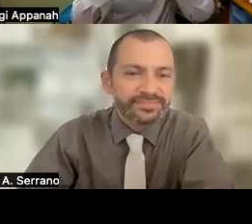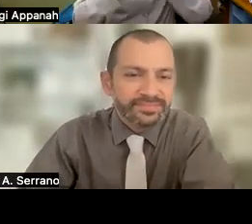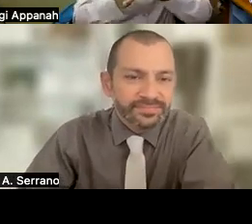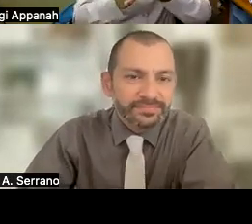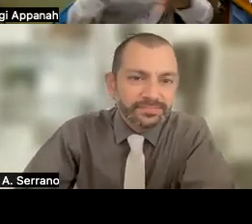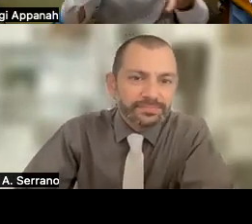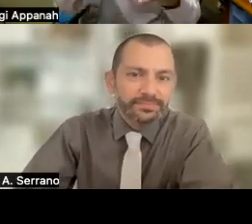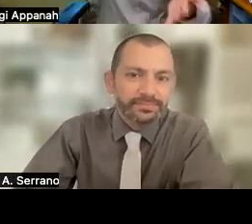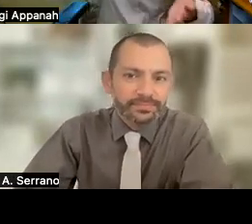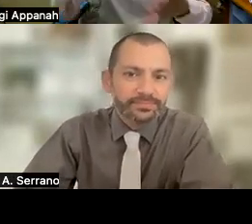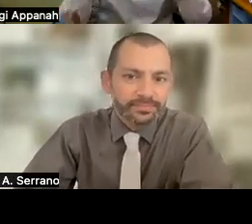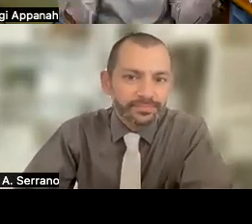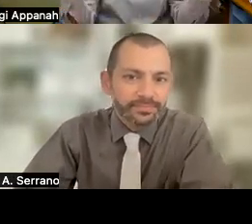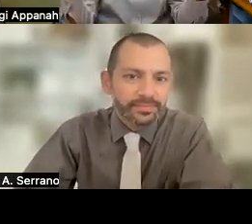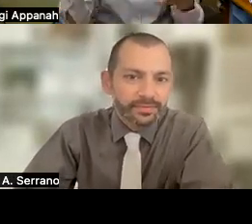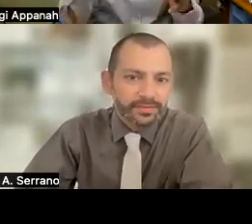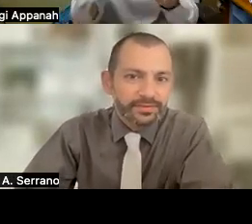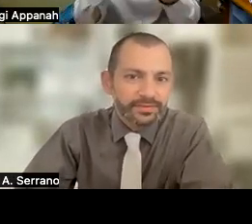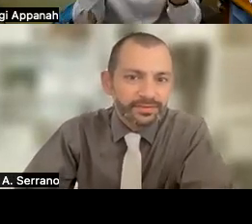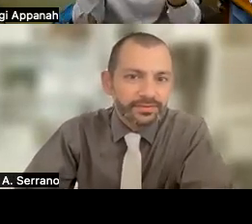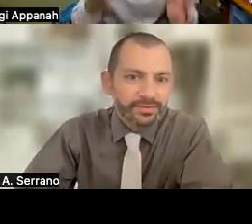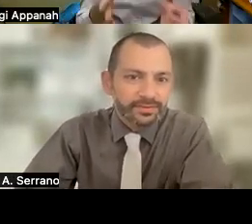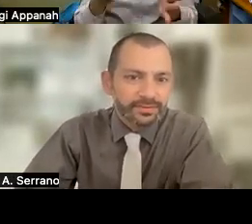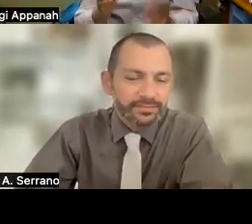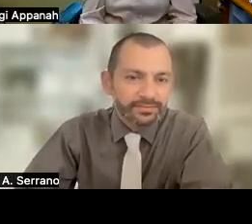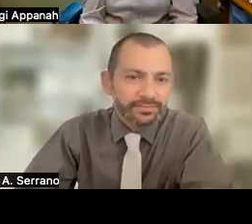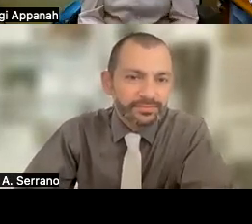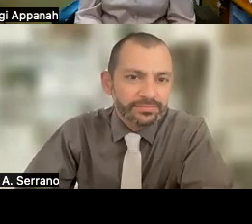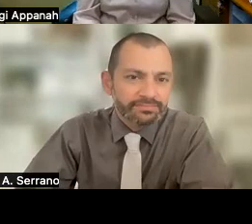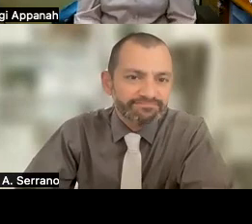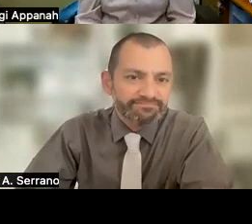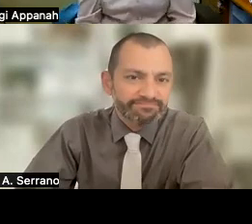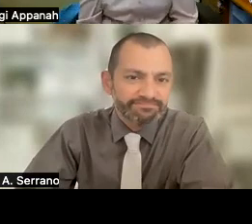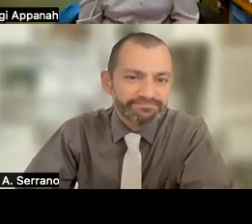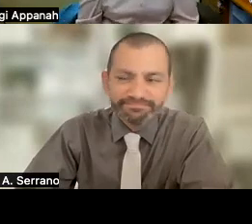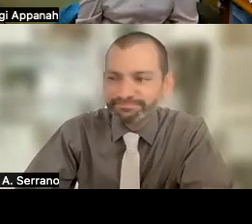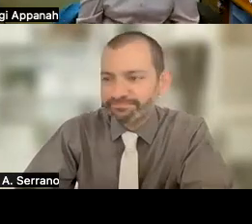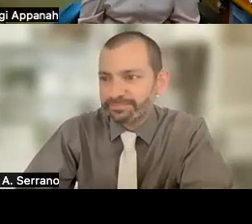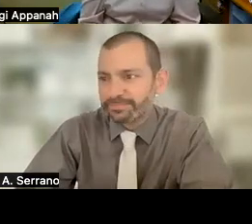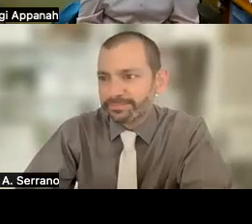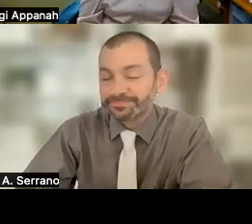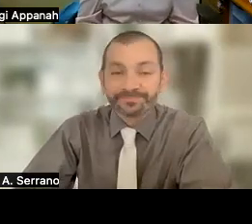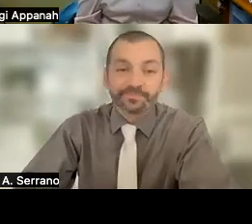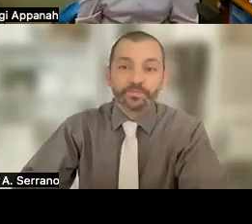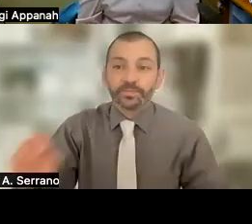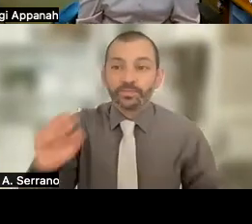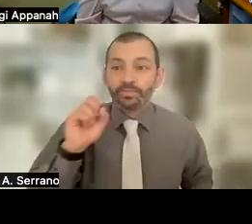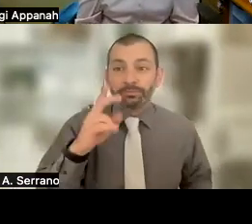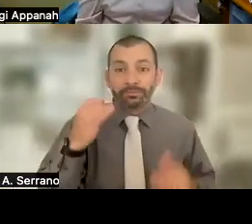Right, being away from the classroom and being away from the school. I've learned a lot through these participants.